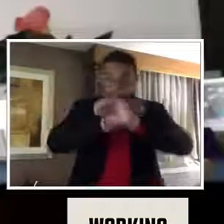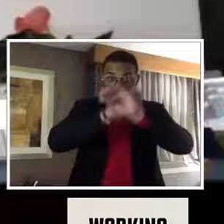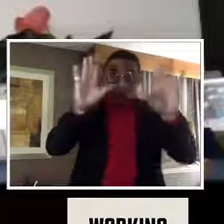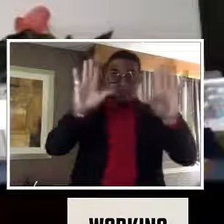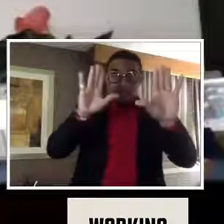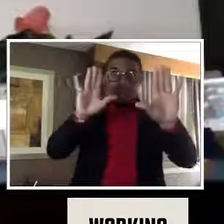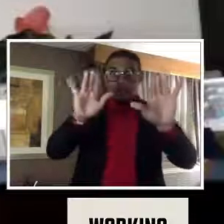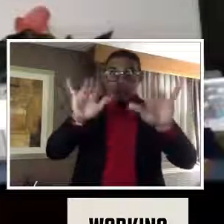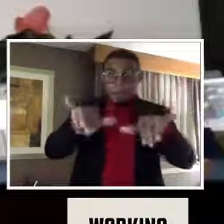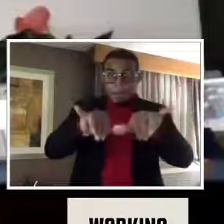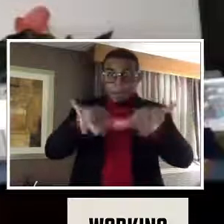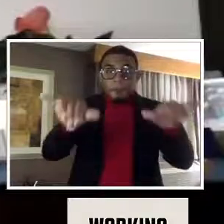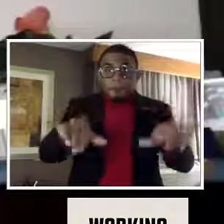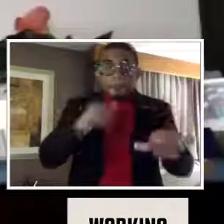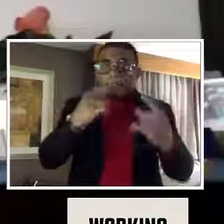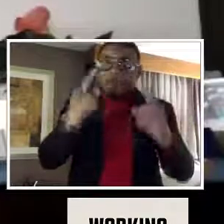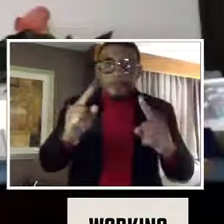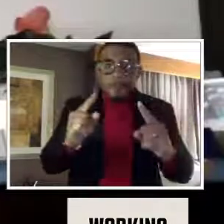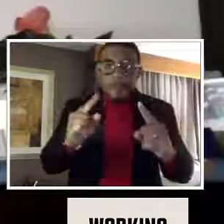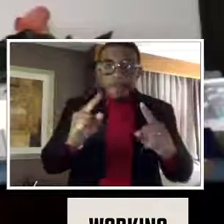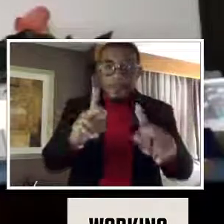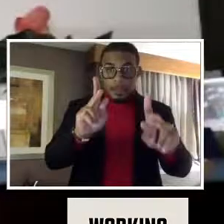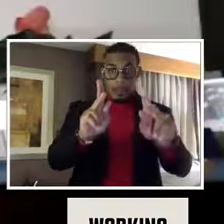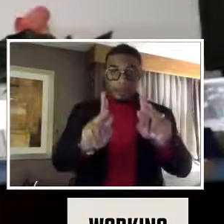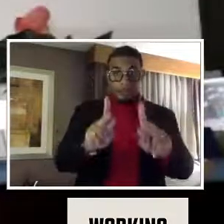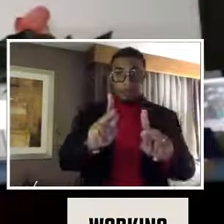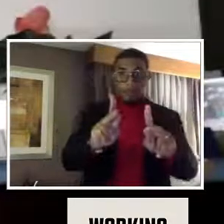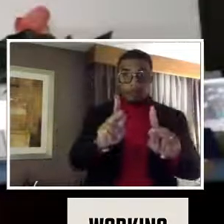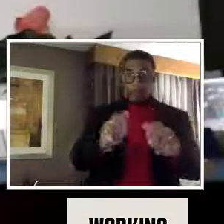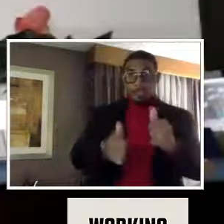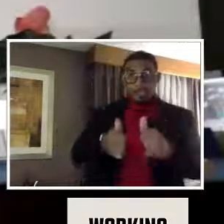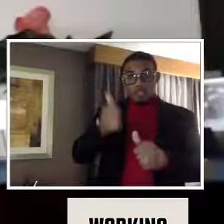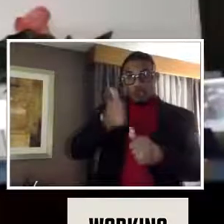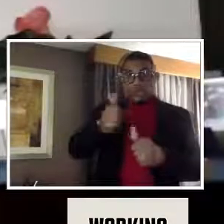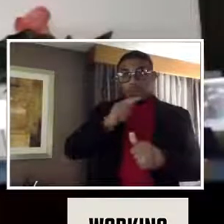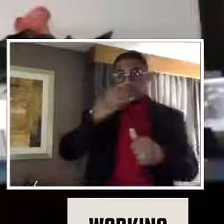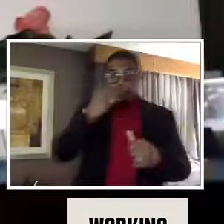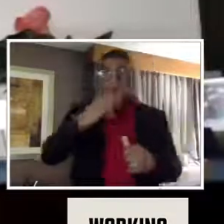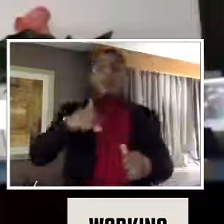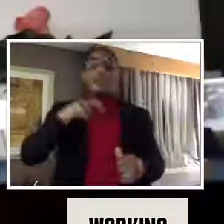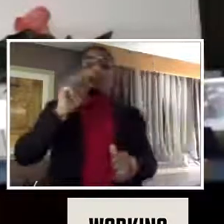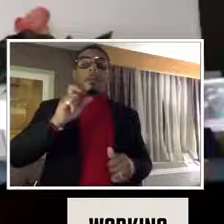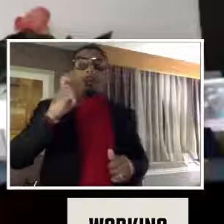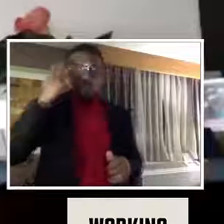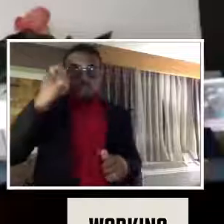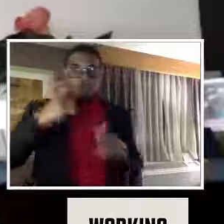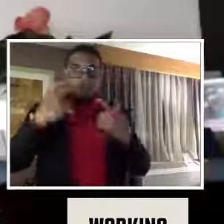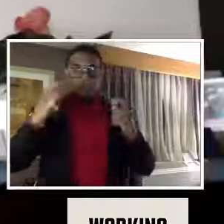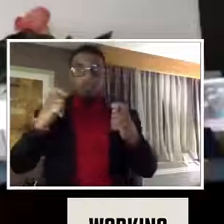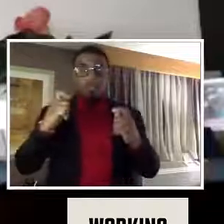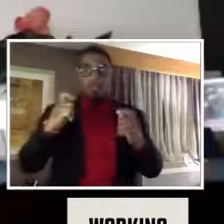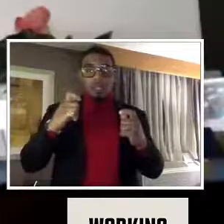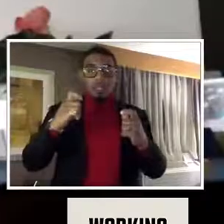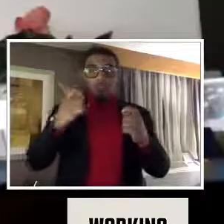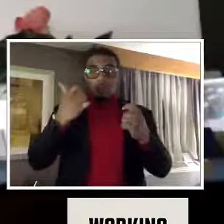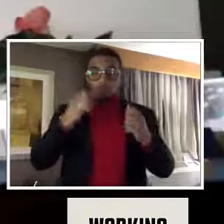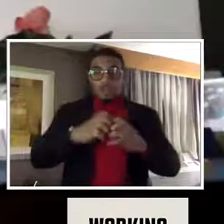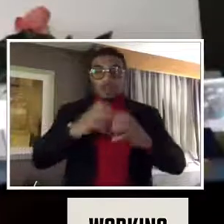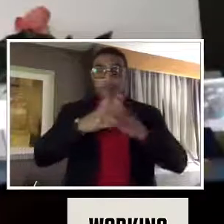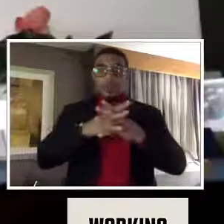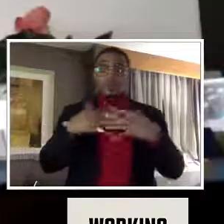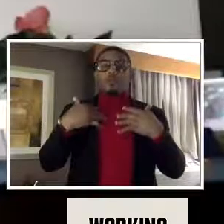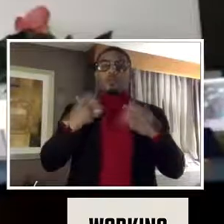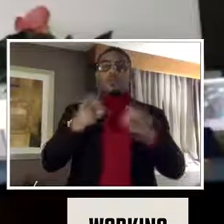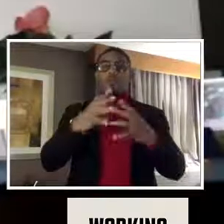that the system doesn't work and people in charge don't care, we must dream big and to try to build a